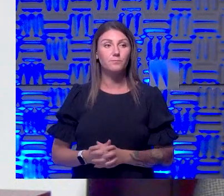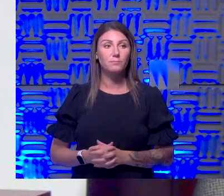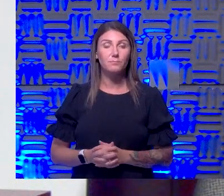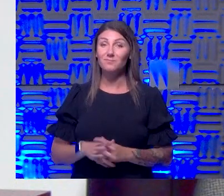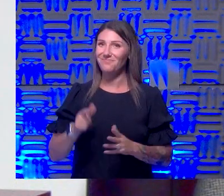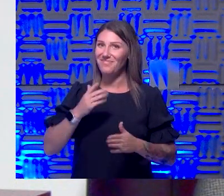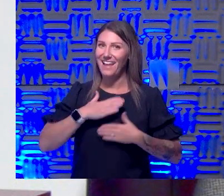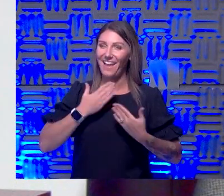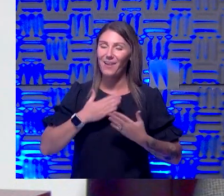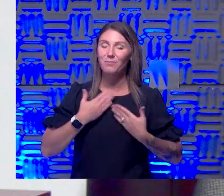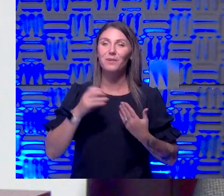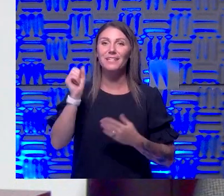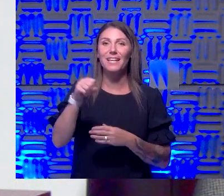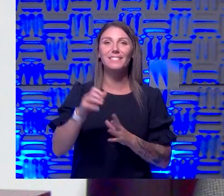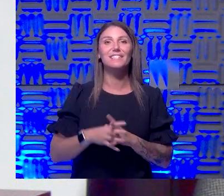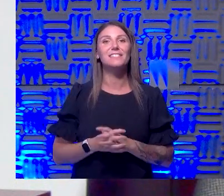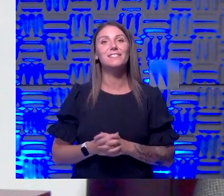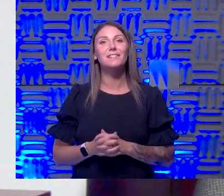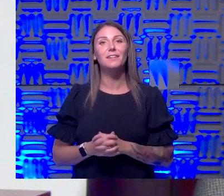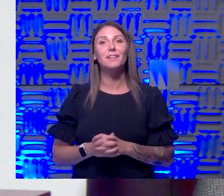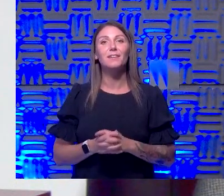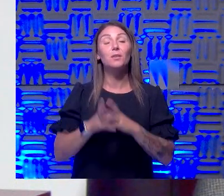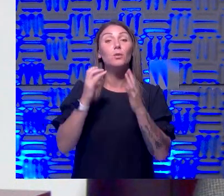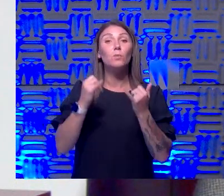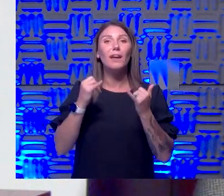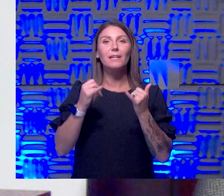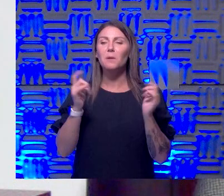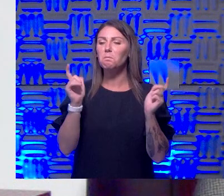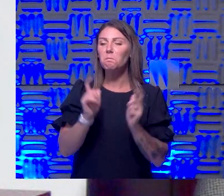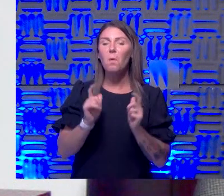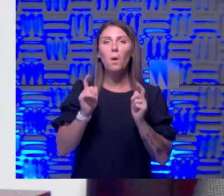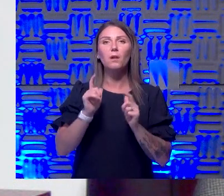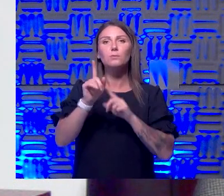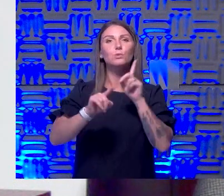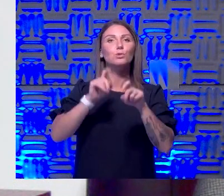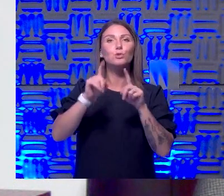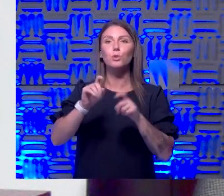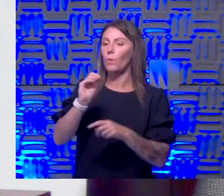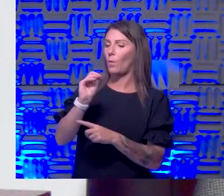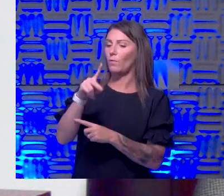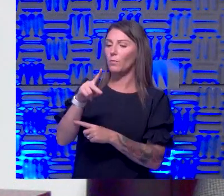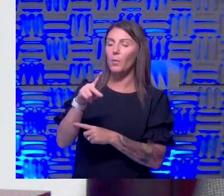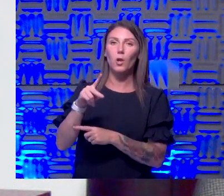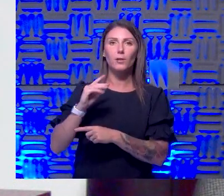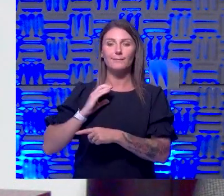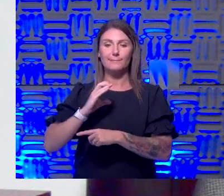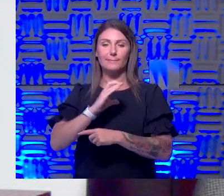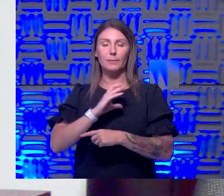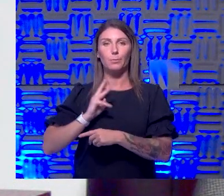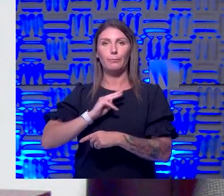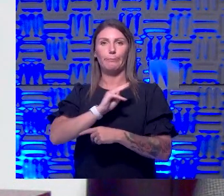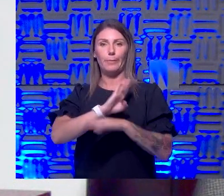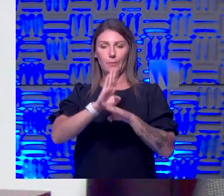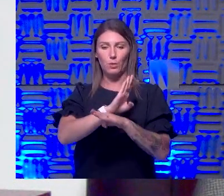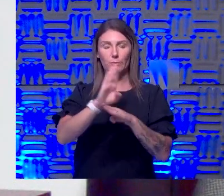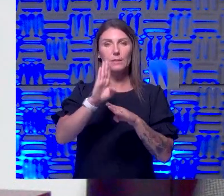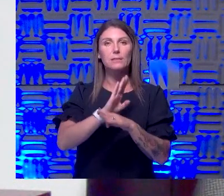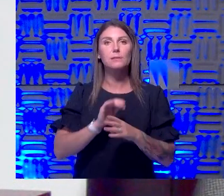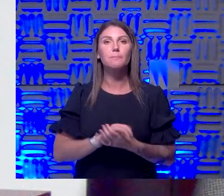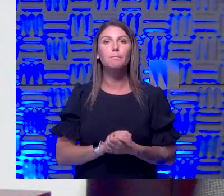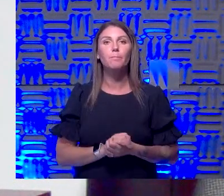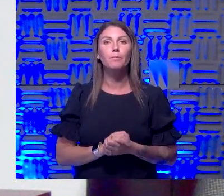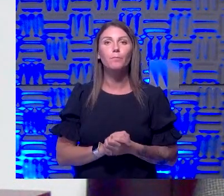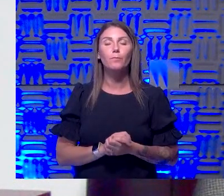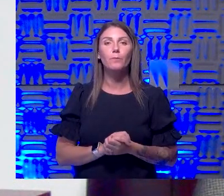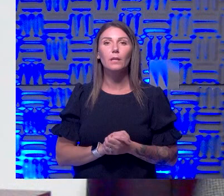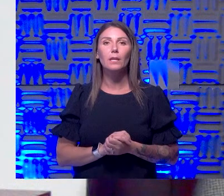happy to. Right now, it's just a small survey of our Overland Park Chamber member businesses, and so